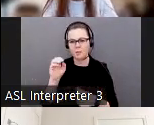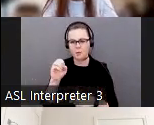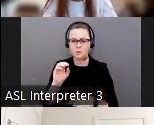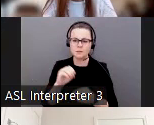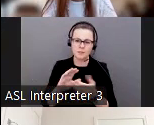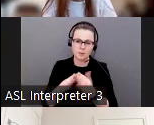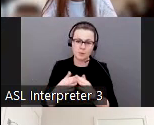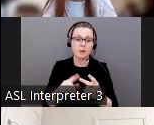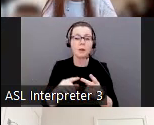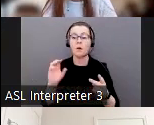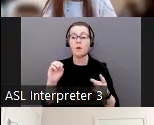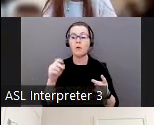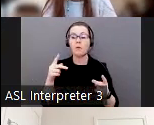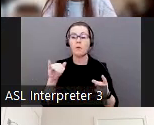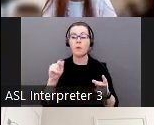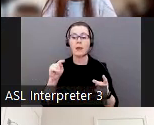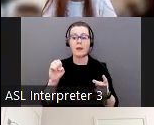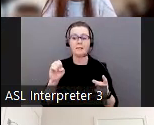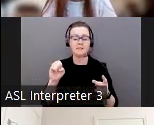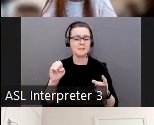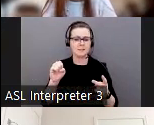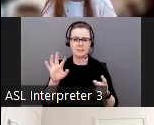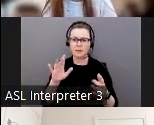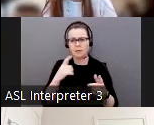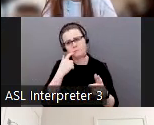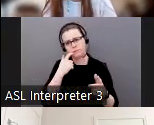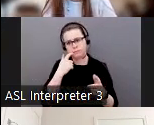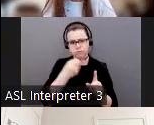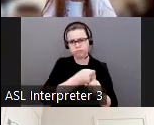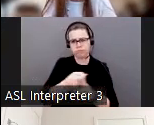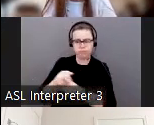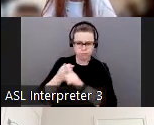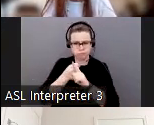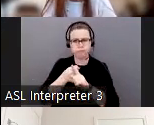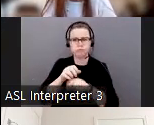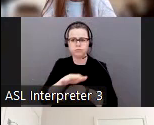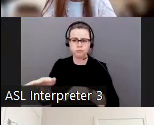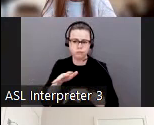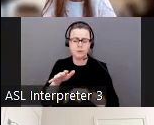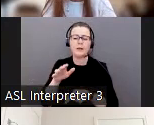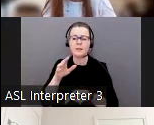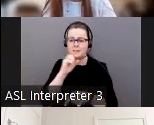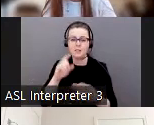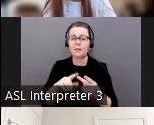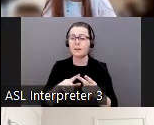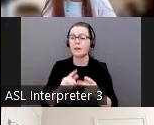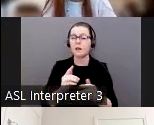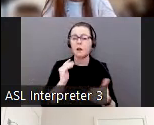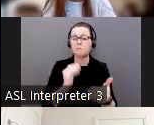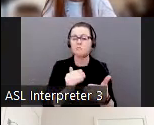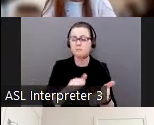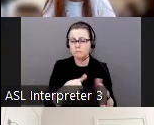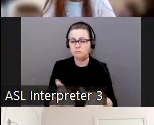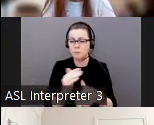opiate crisis among seniors, palliative care education, financial literacy, knowledge